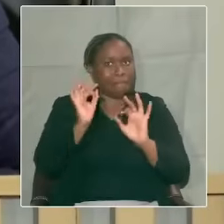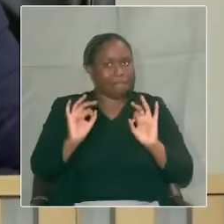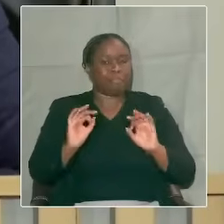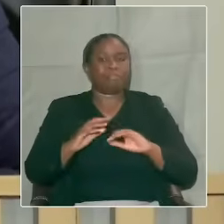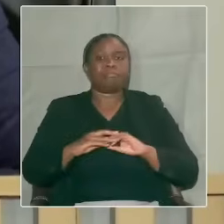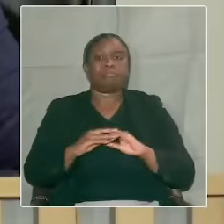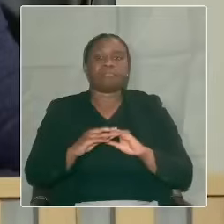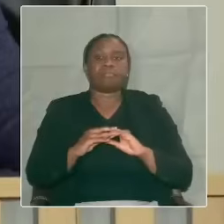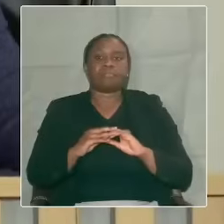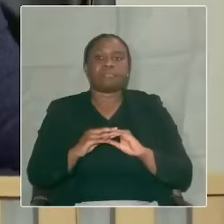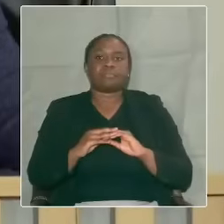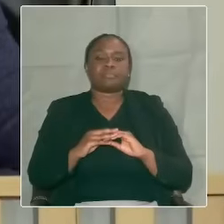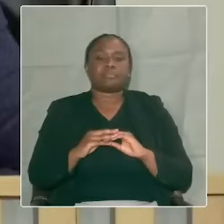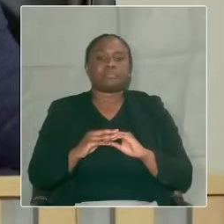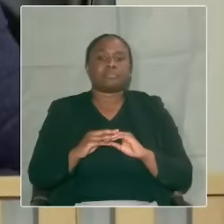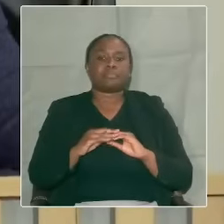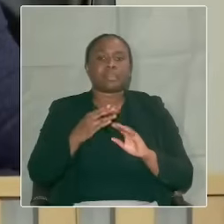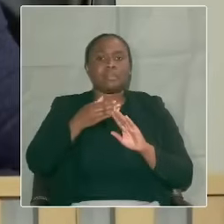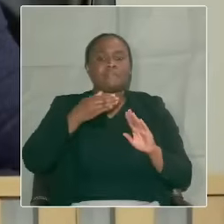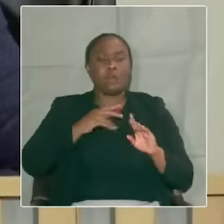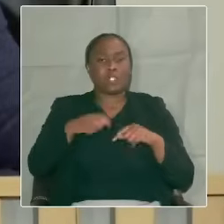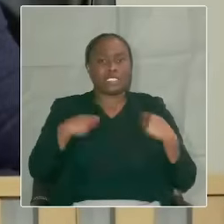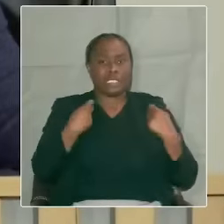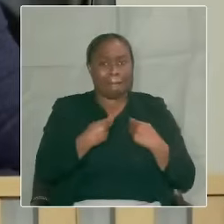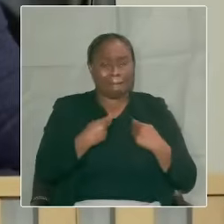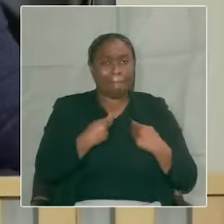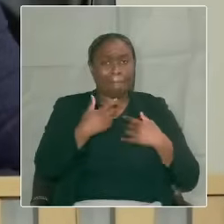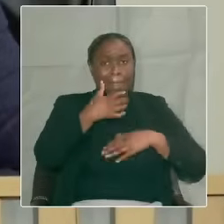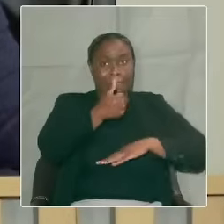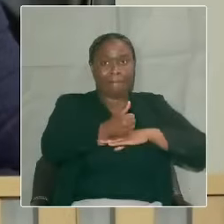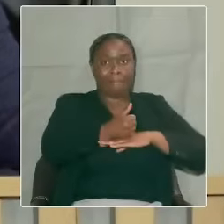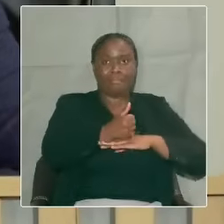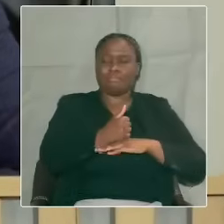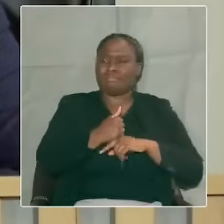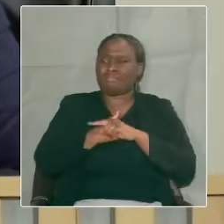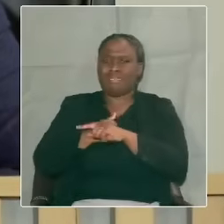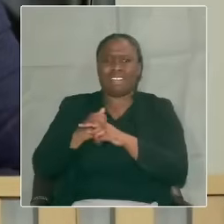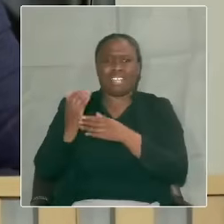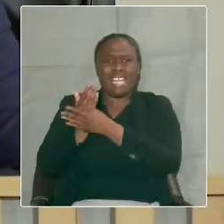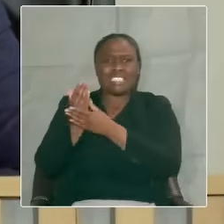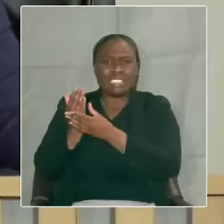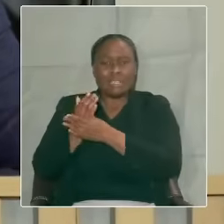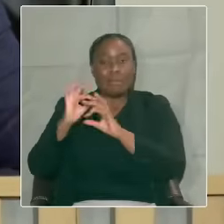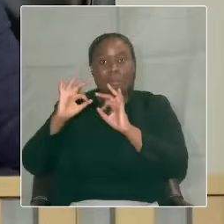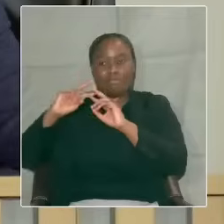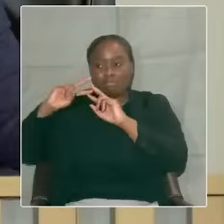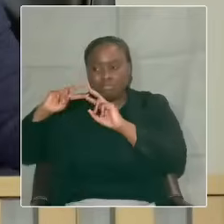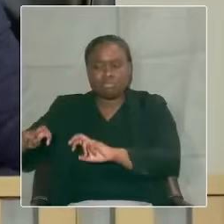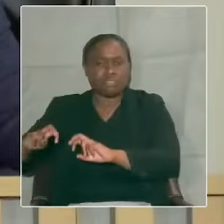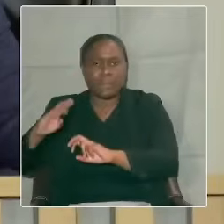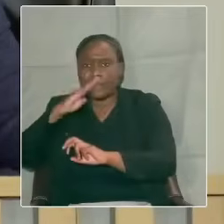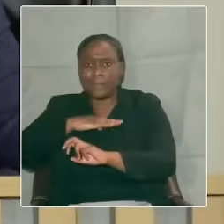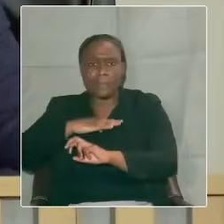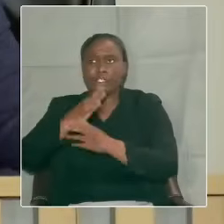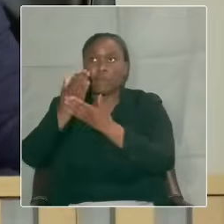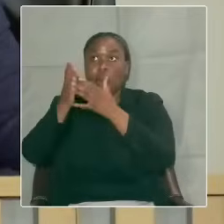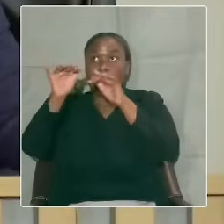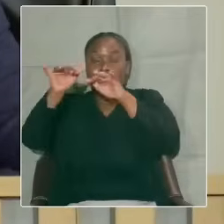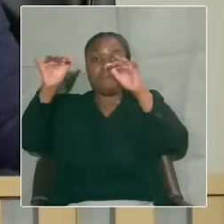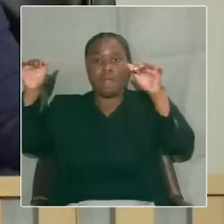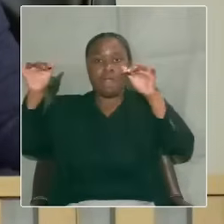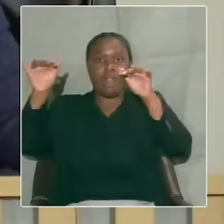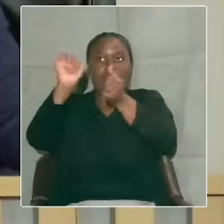team, we know that cases were not properly investigated, which often led to suspects not